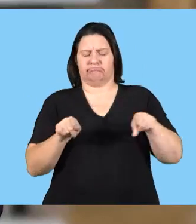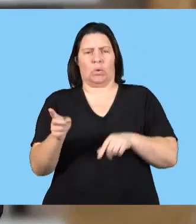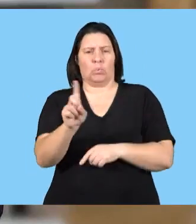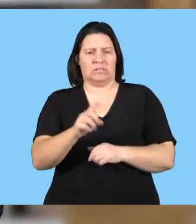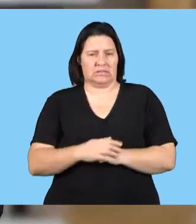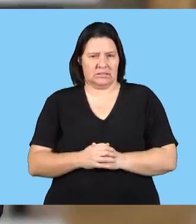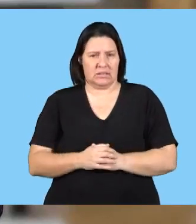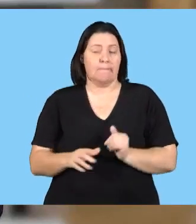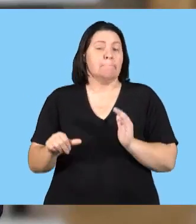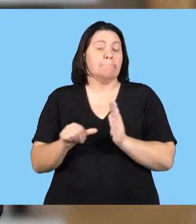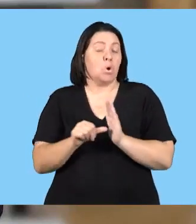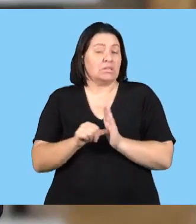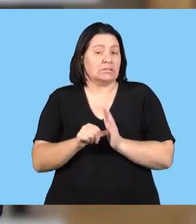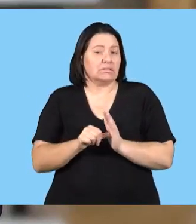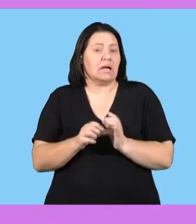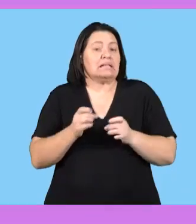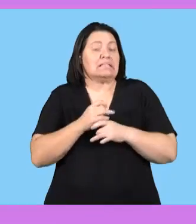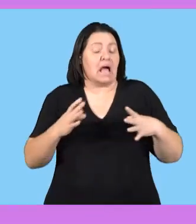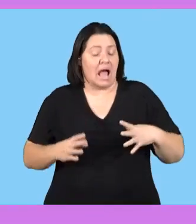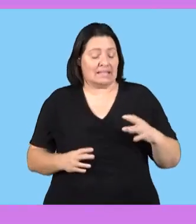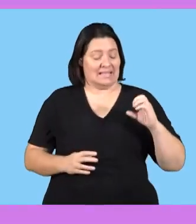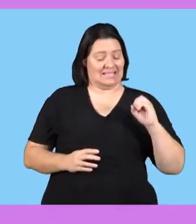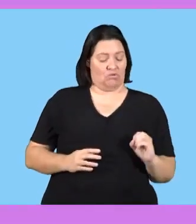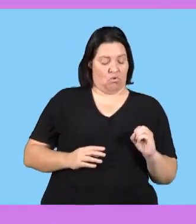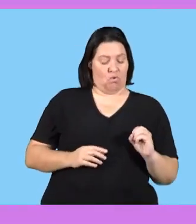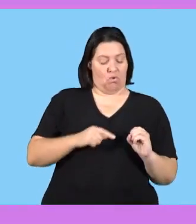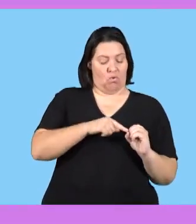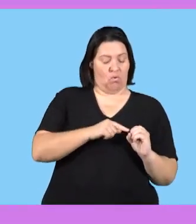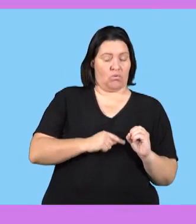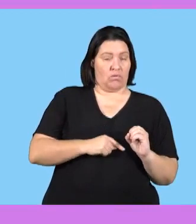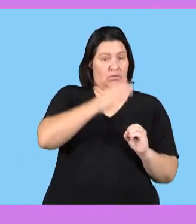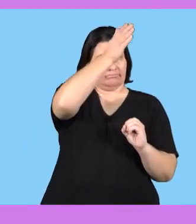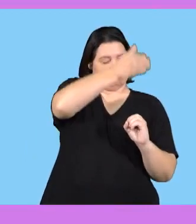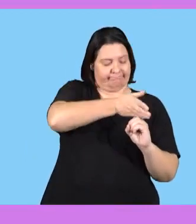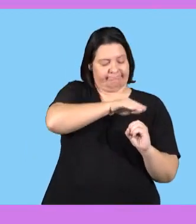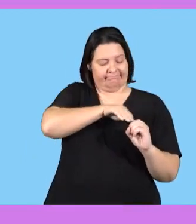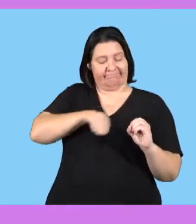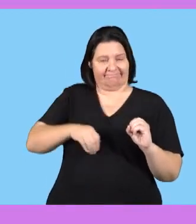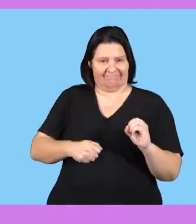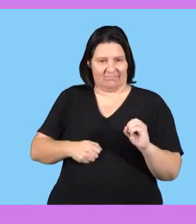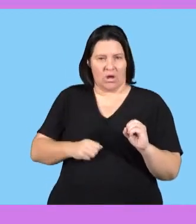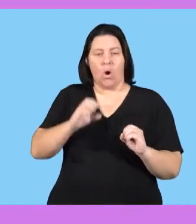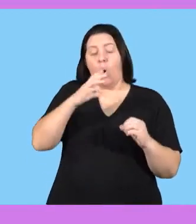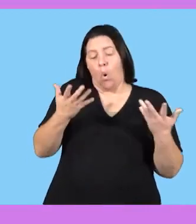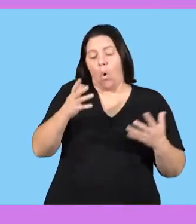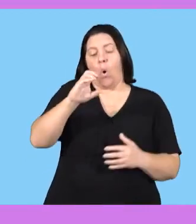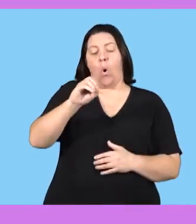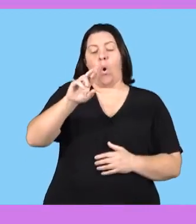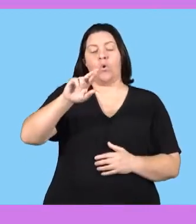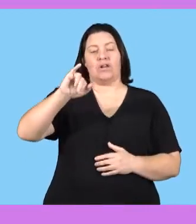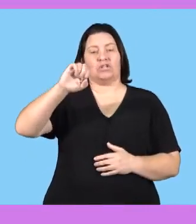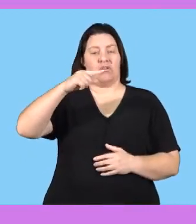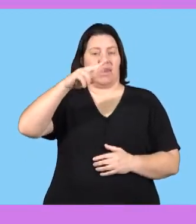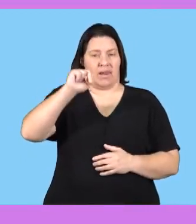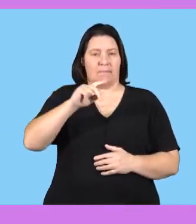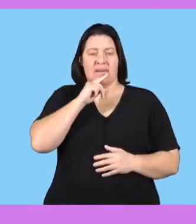key is that this graph starts at 0 and 0, or they start at the origin. This is the